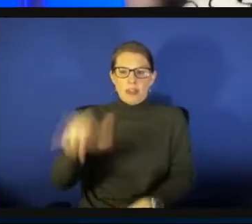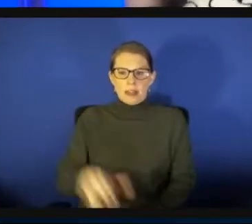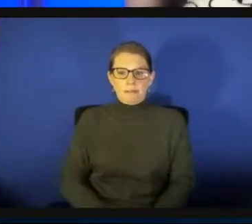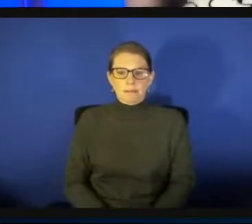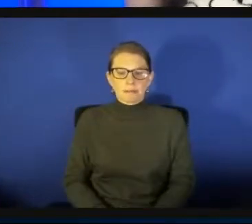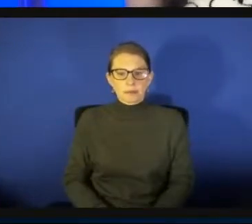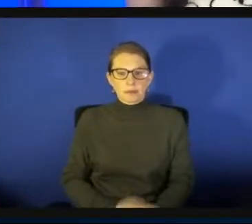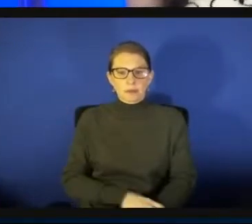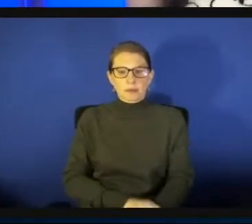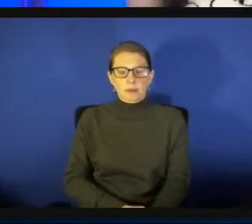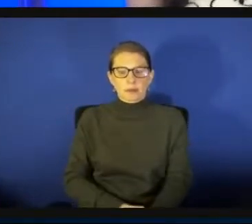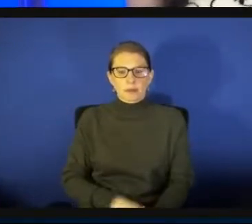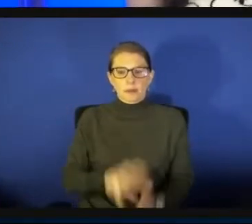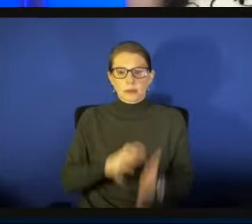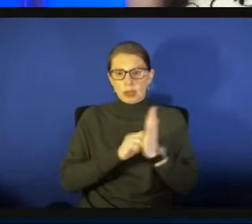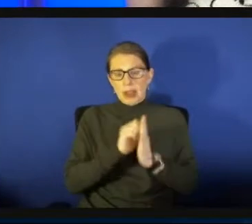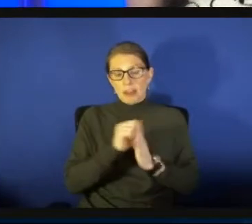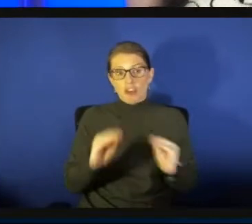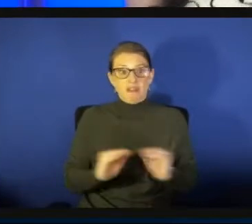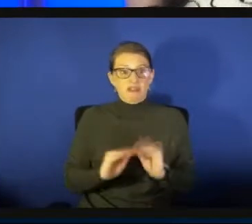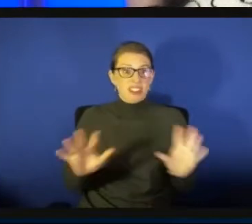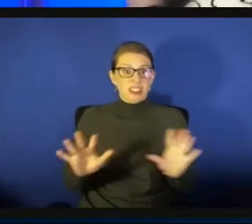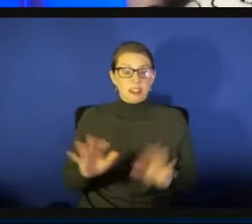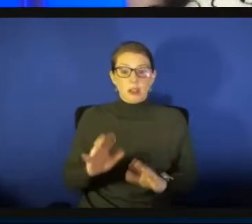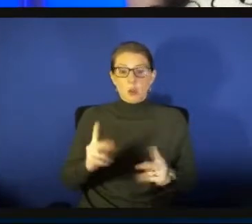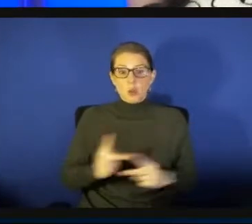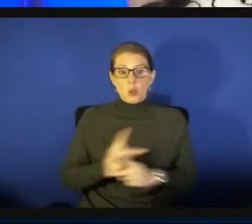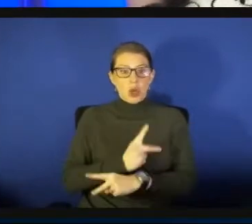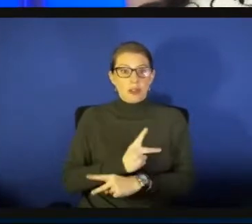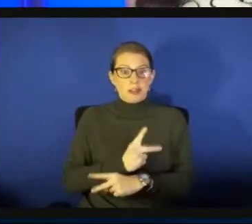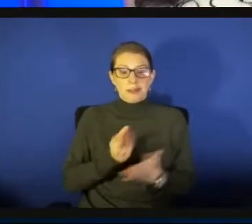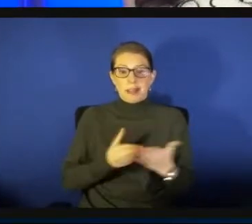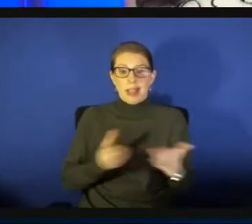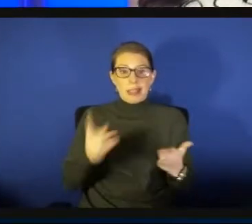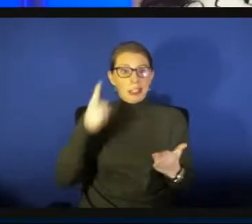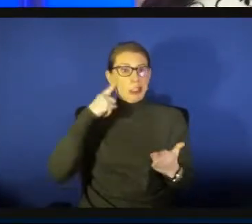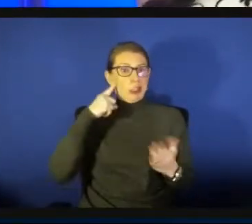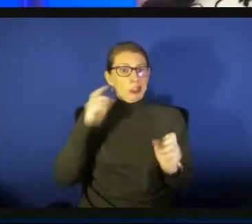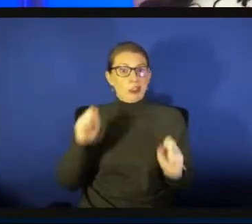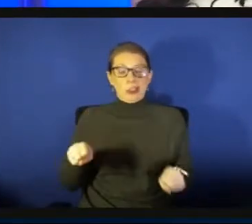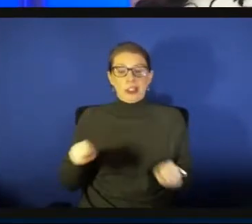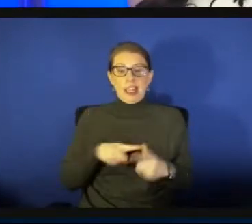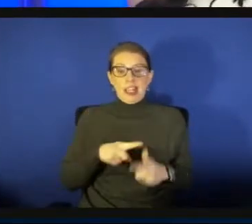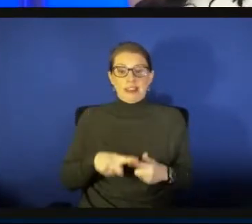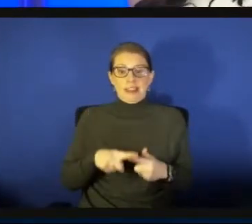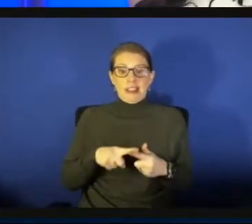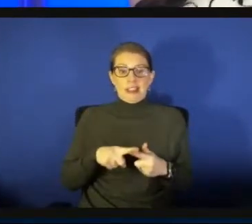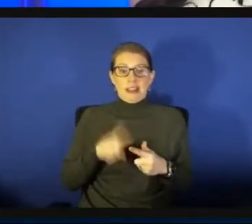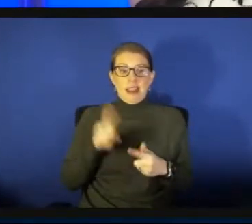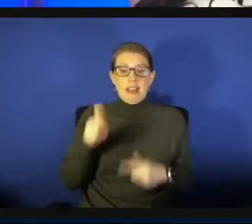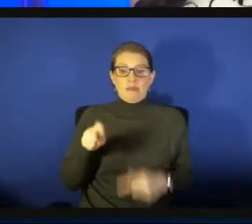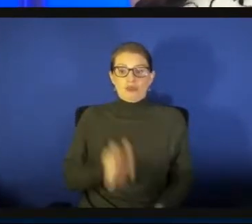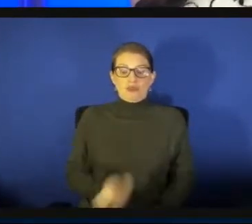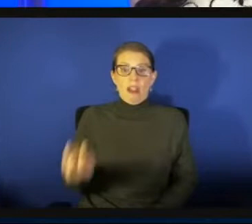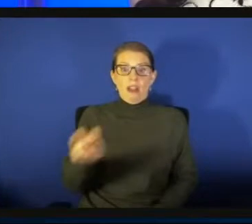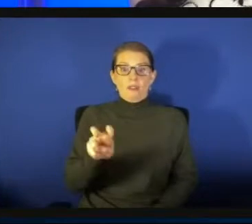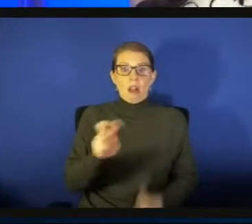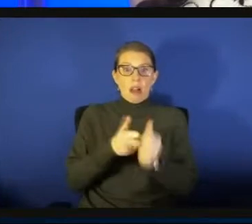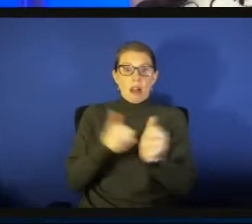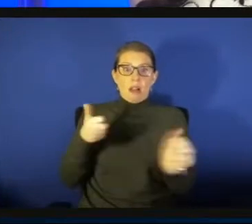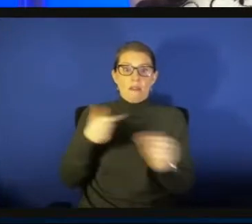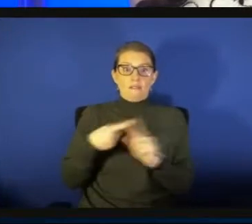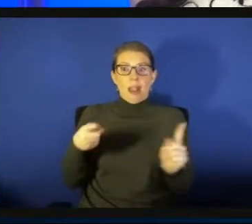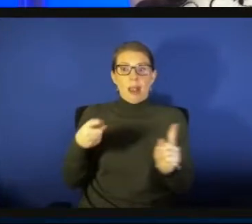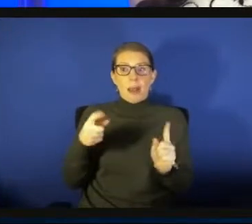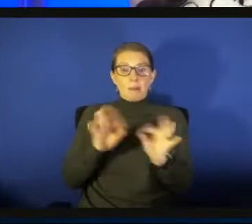Well, cancer obviously is the worst thing you could ever hear. And then hearing you're going to have to travel and be away from your family,